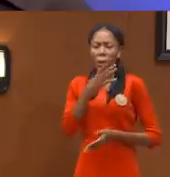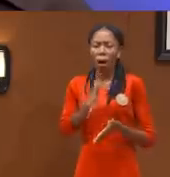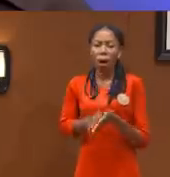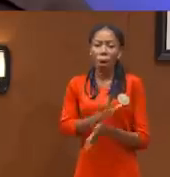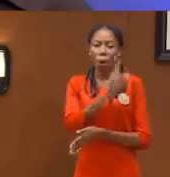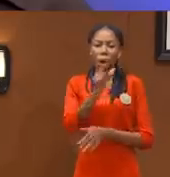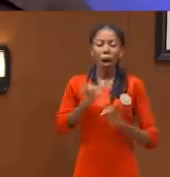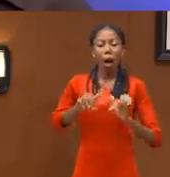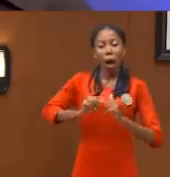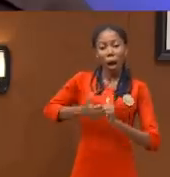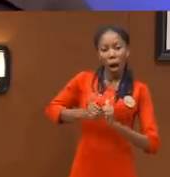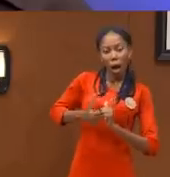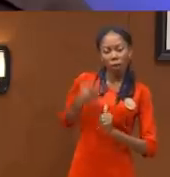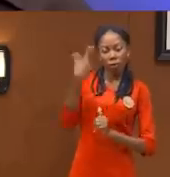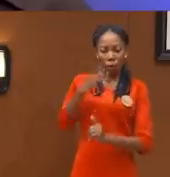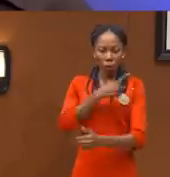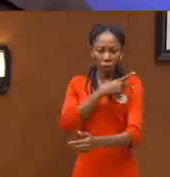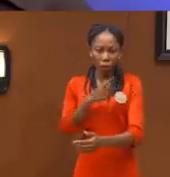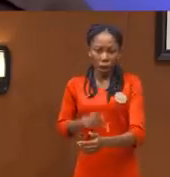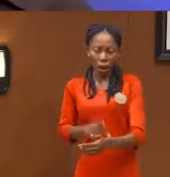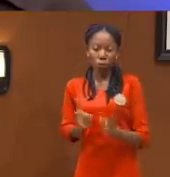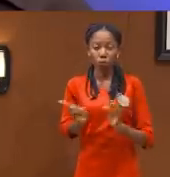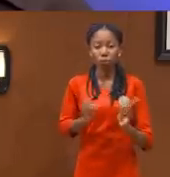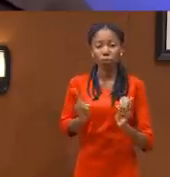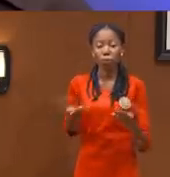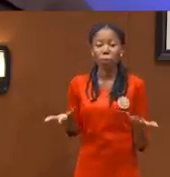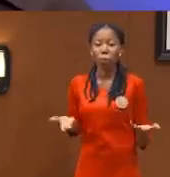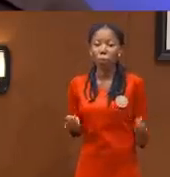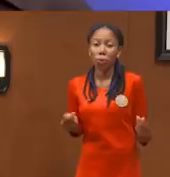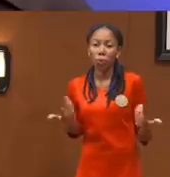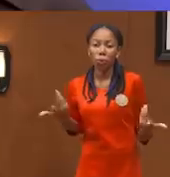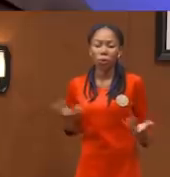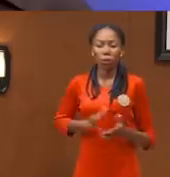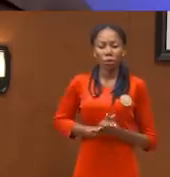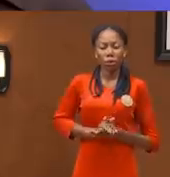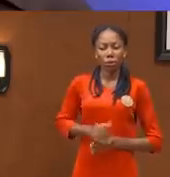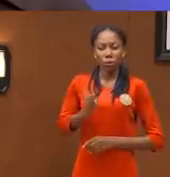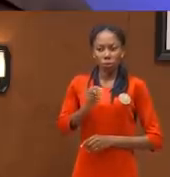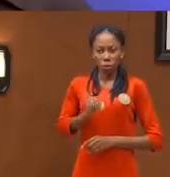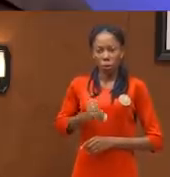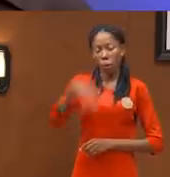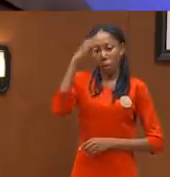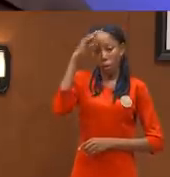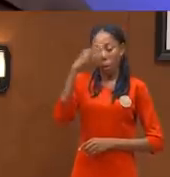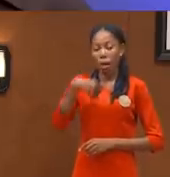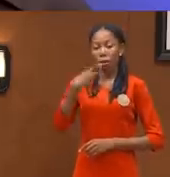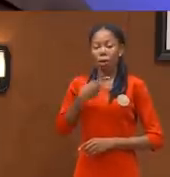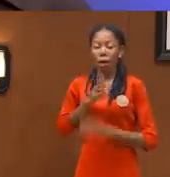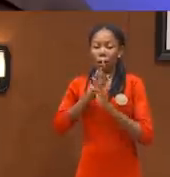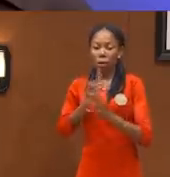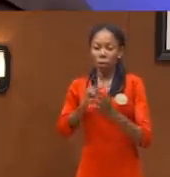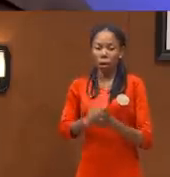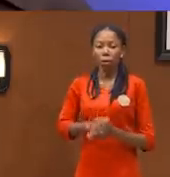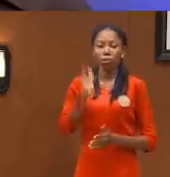stuff? He then said, since the pregnancy is there, that I should keep it and he's going to take responsibilities